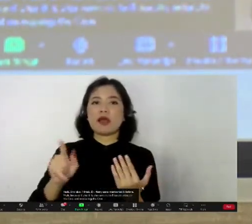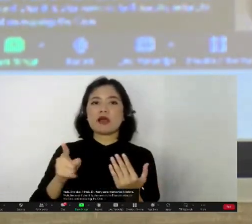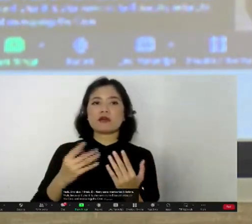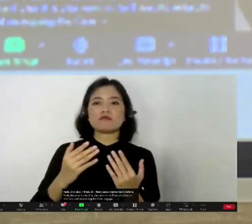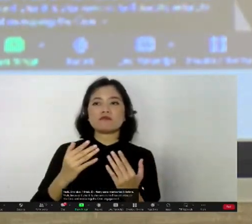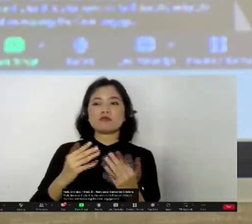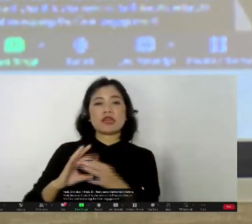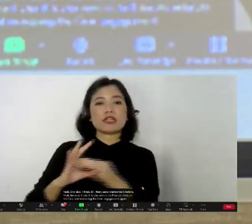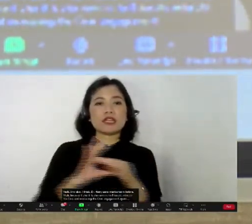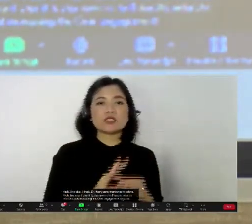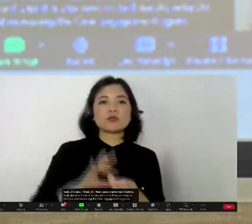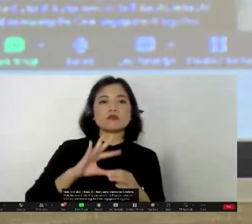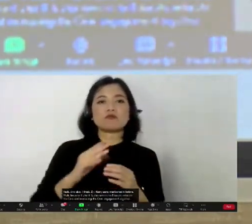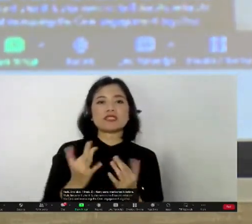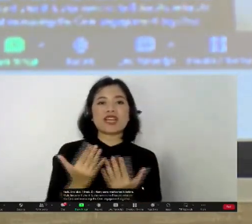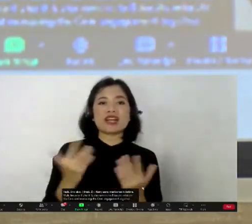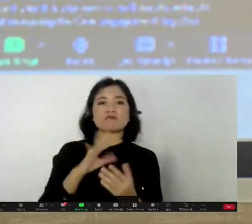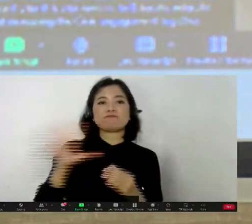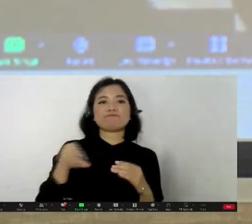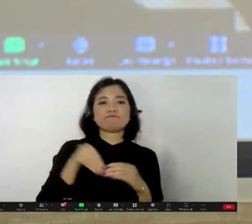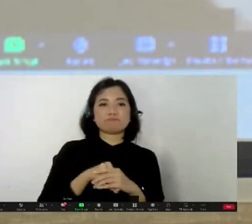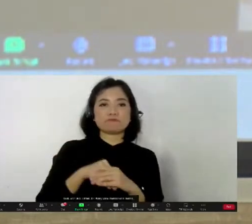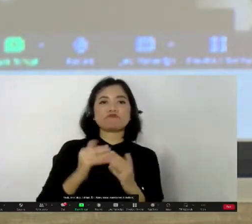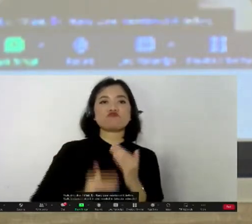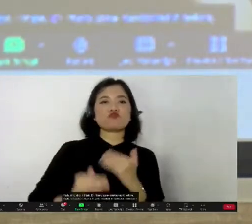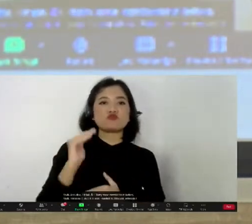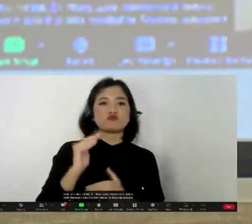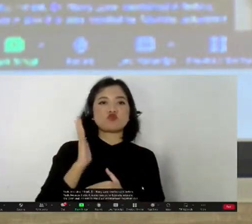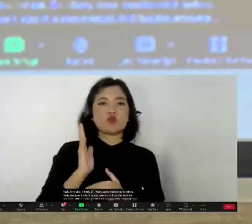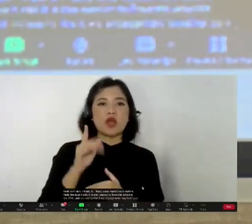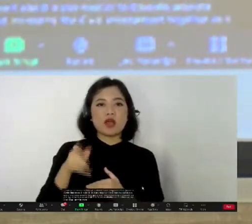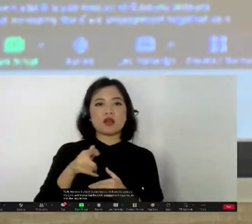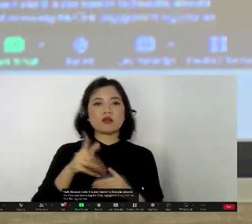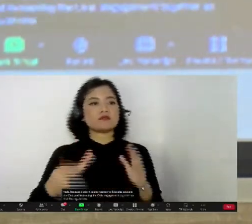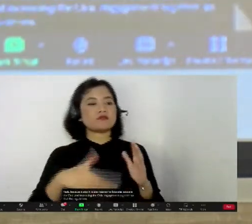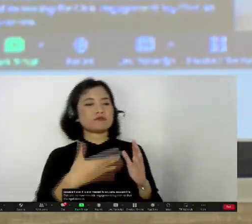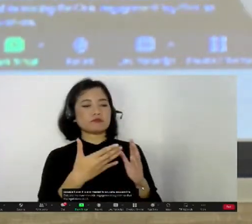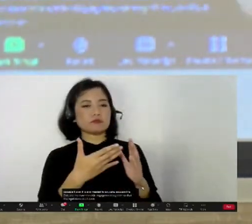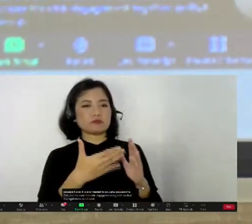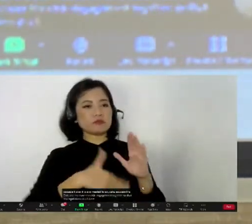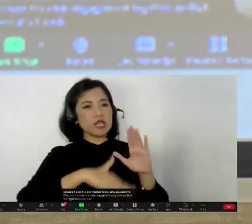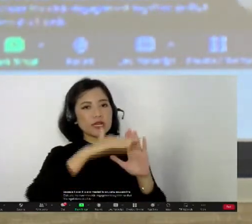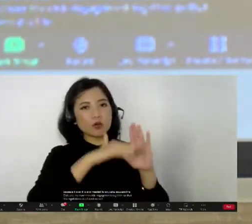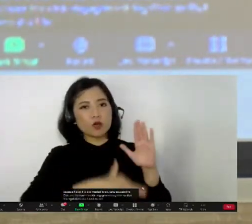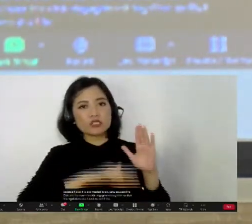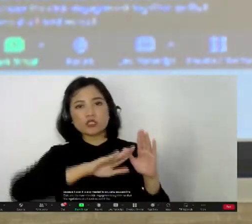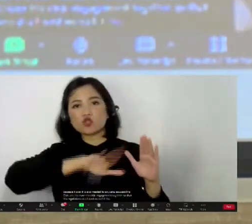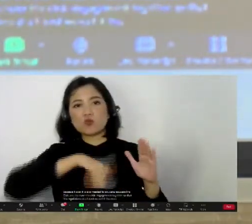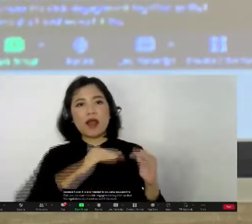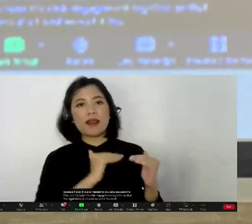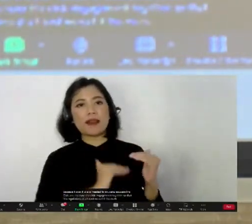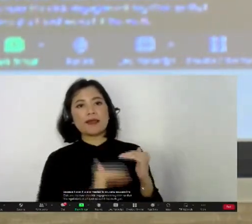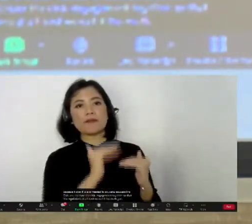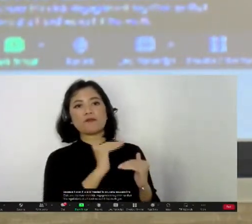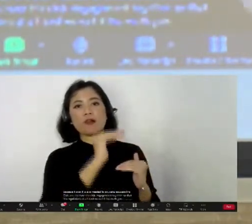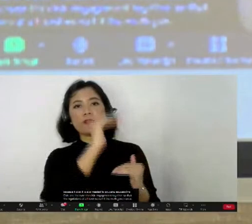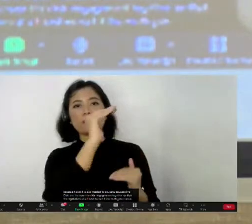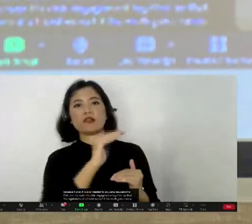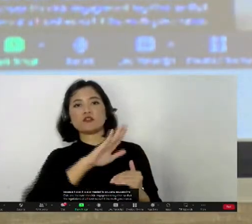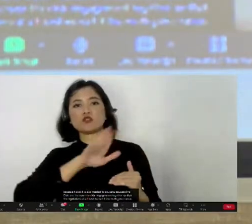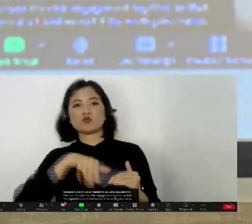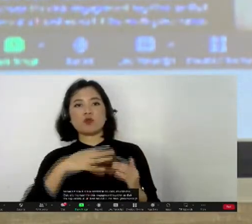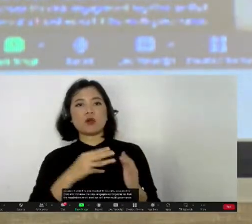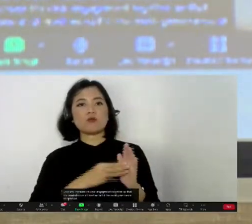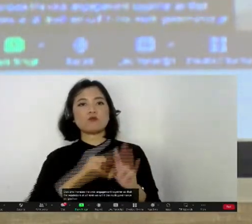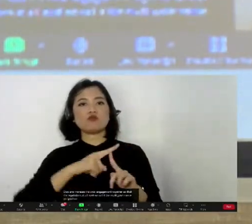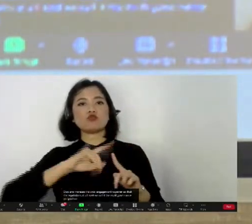engagement together, so that the regulations at all level, we call it the multi-governance